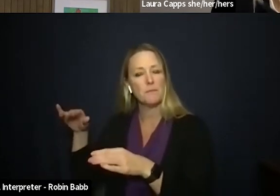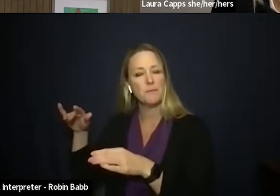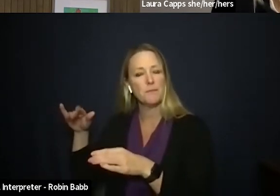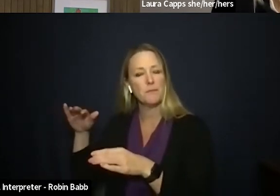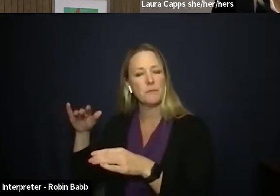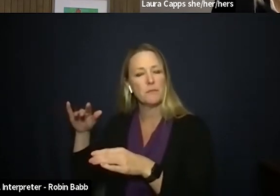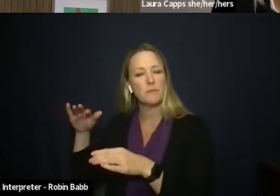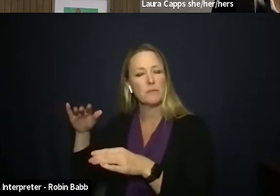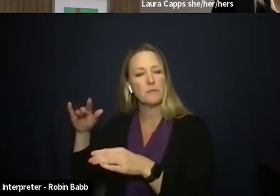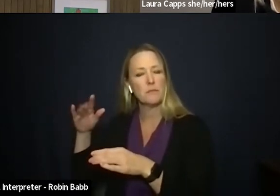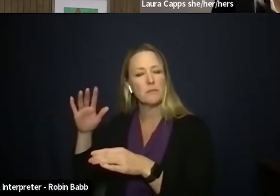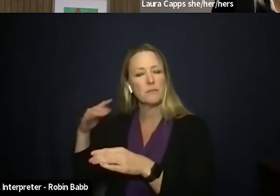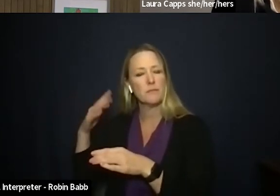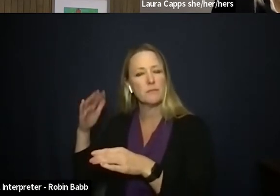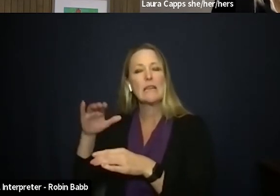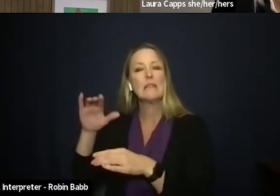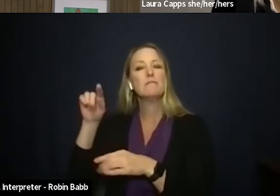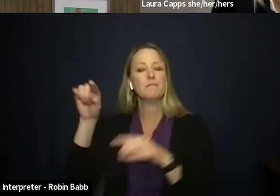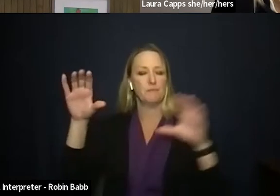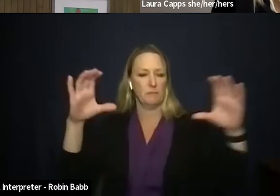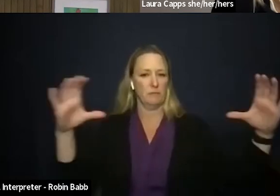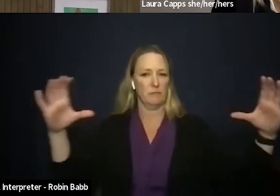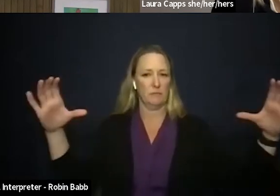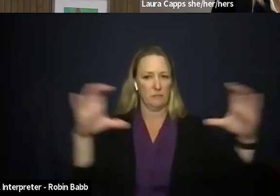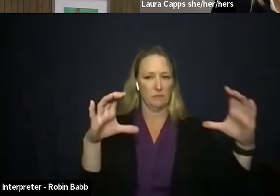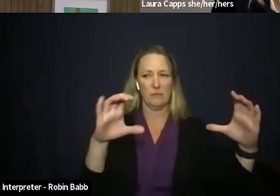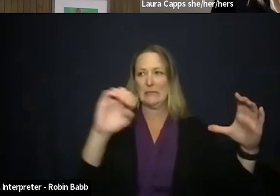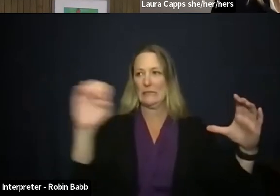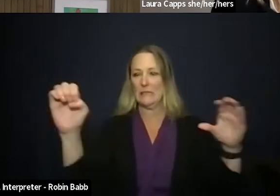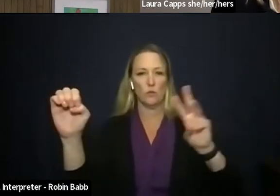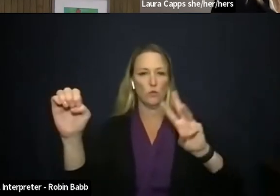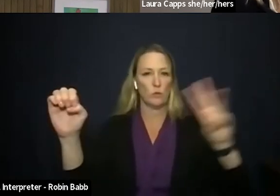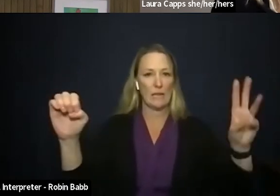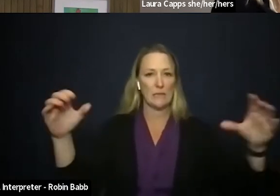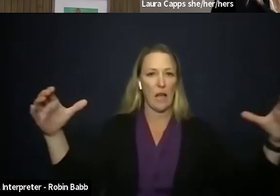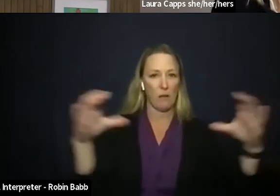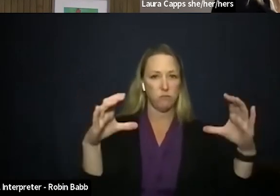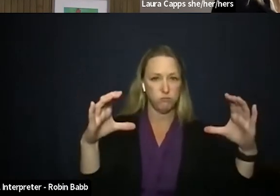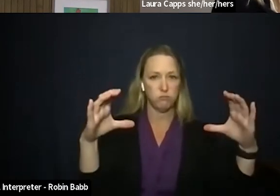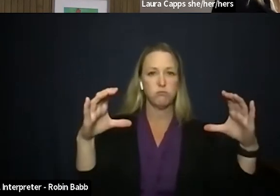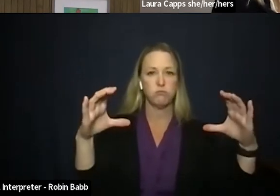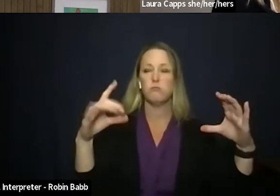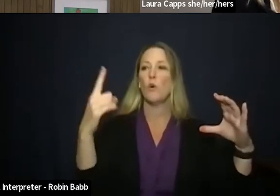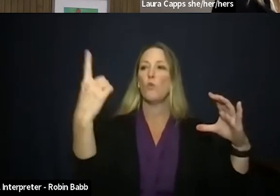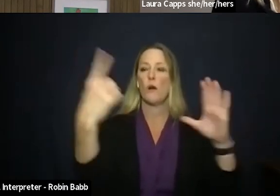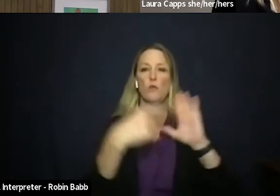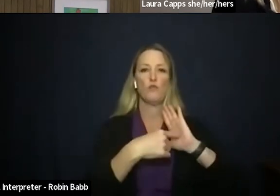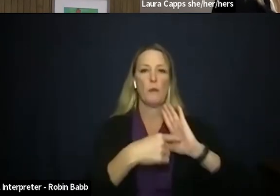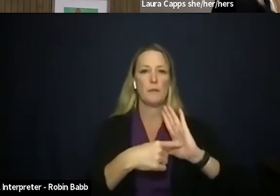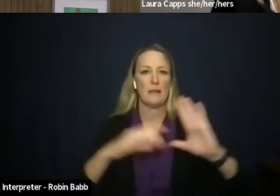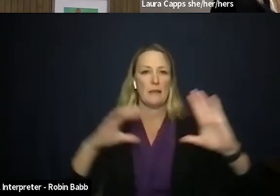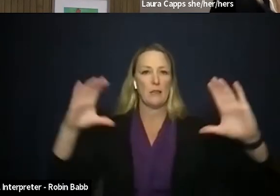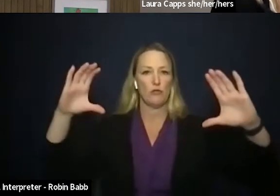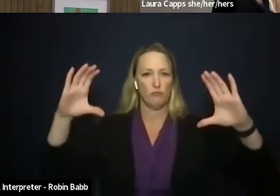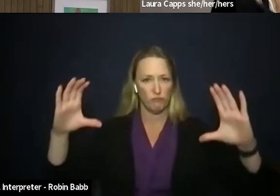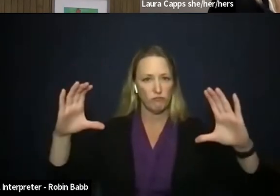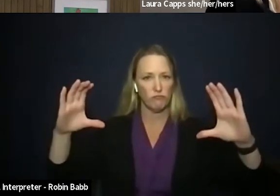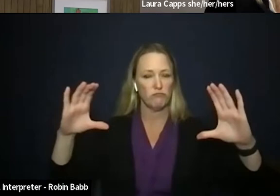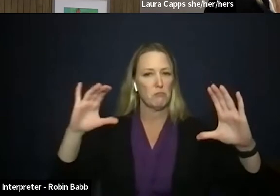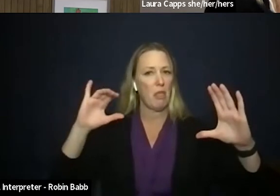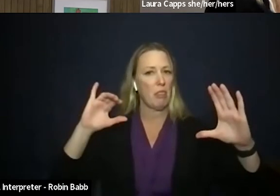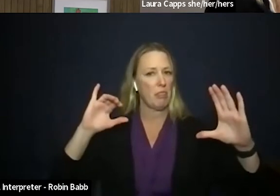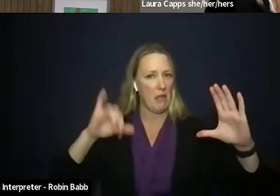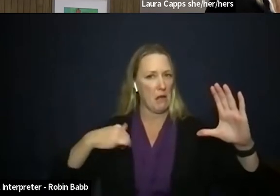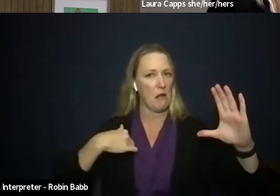the other the east side and the west side in terms of having them represented is also good for me